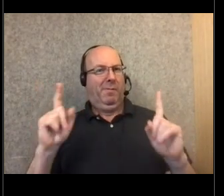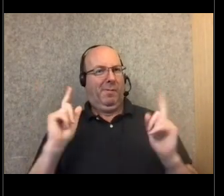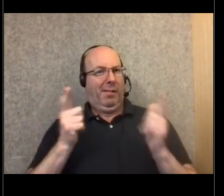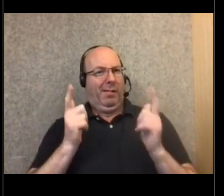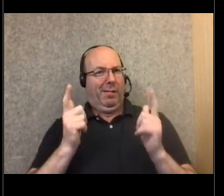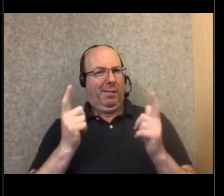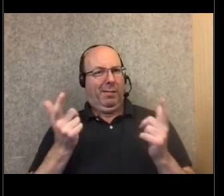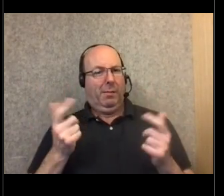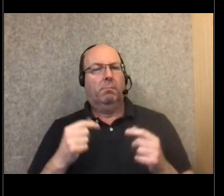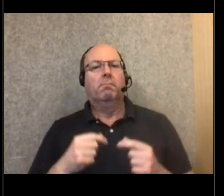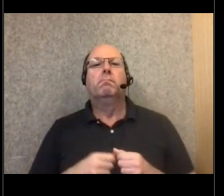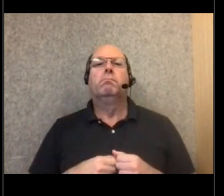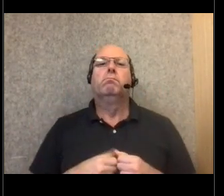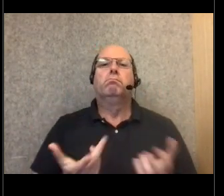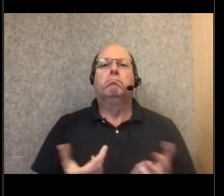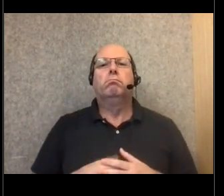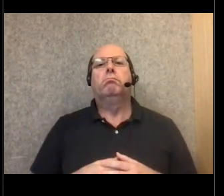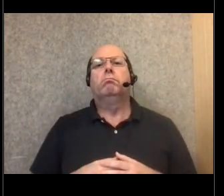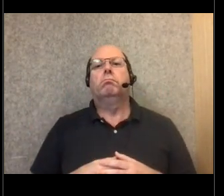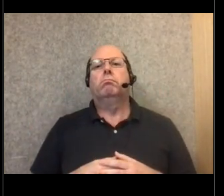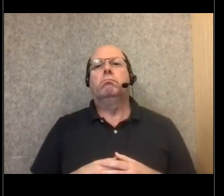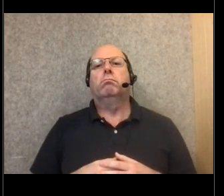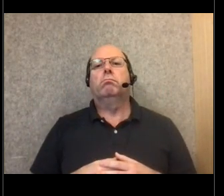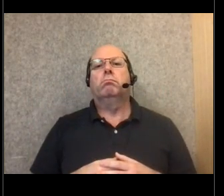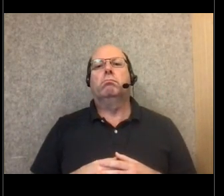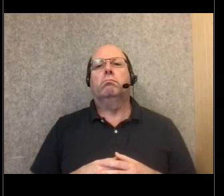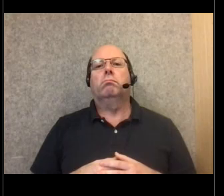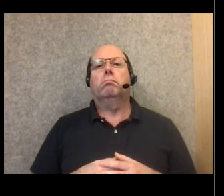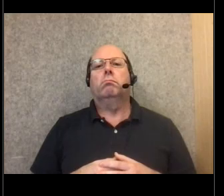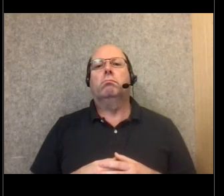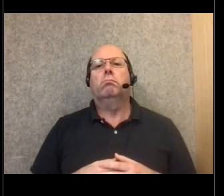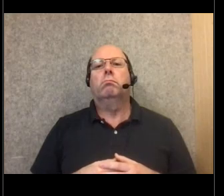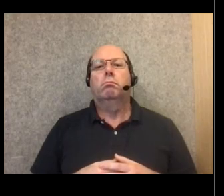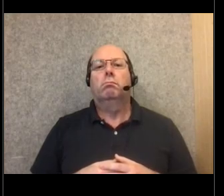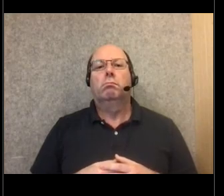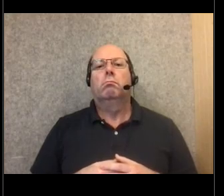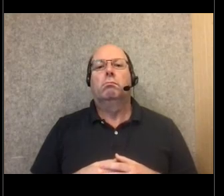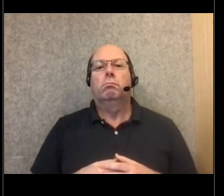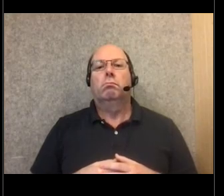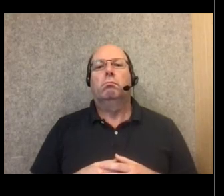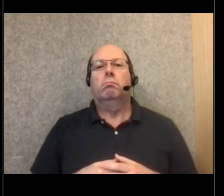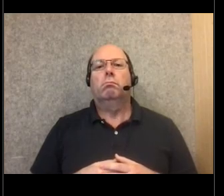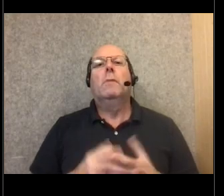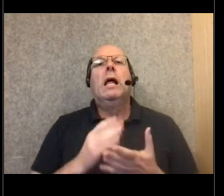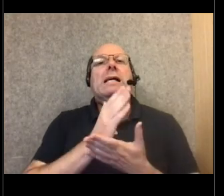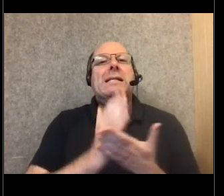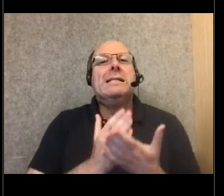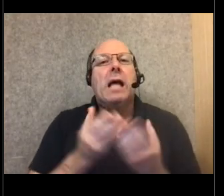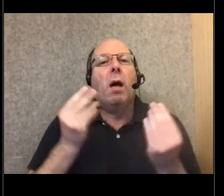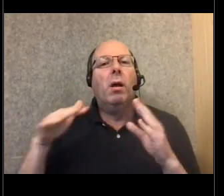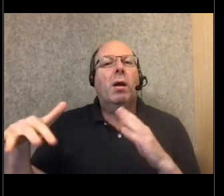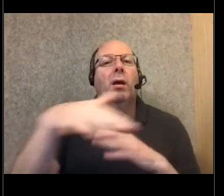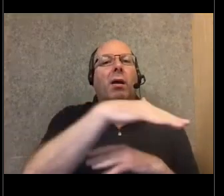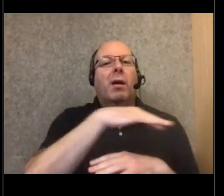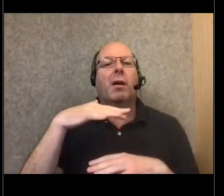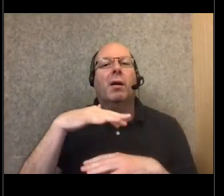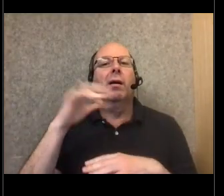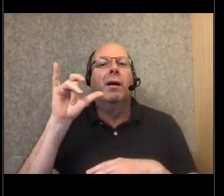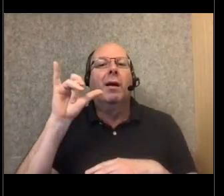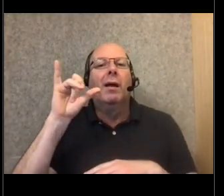It may be impractical to provide an accessible route on certain sites where a law